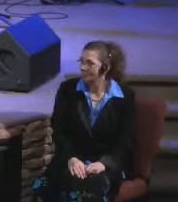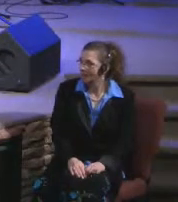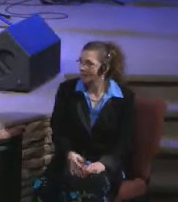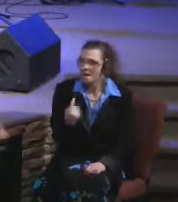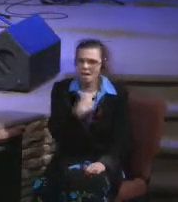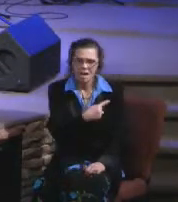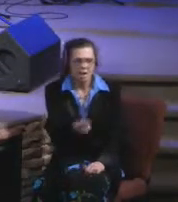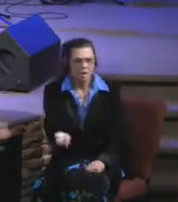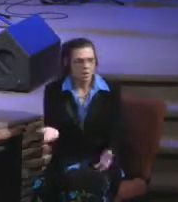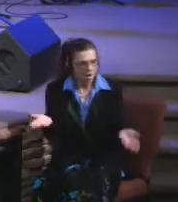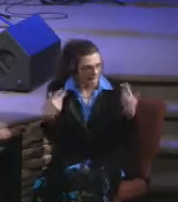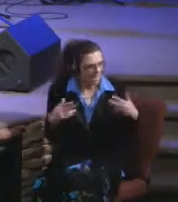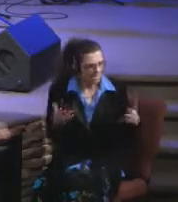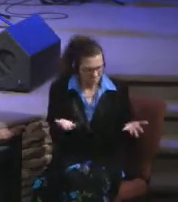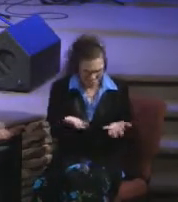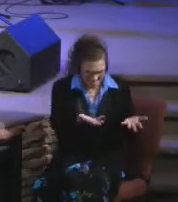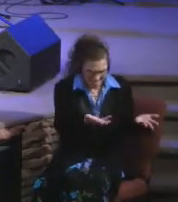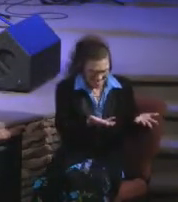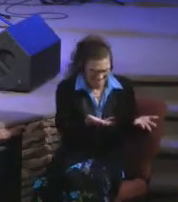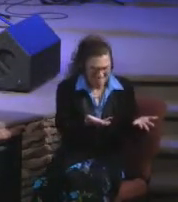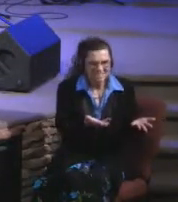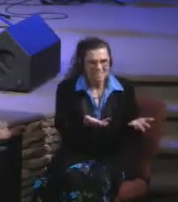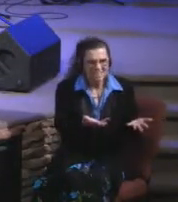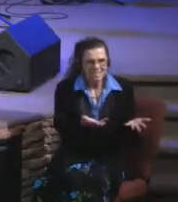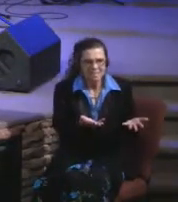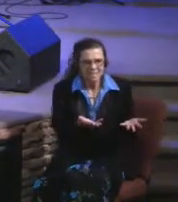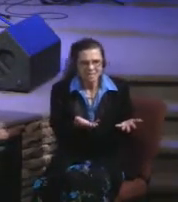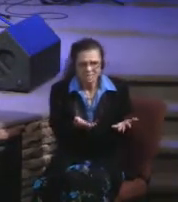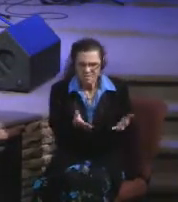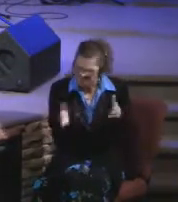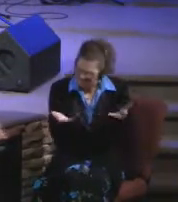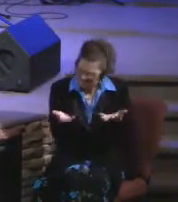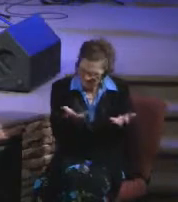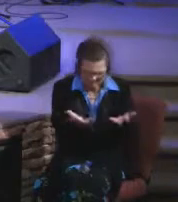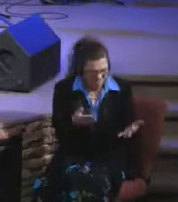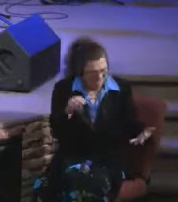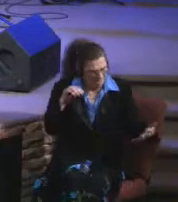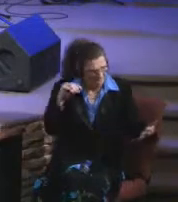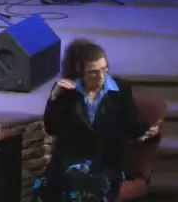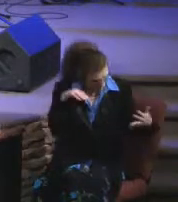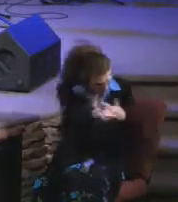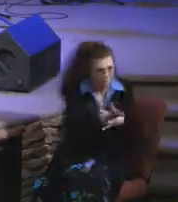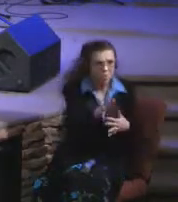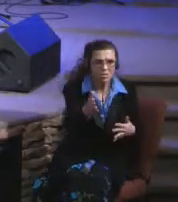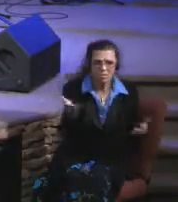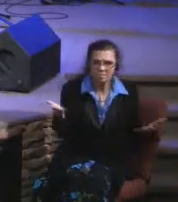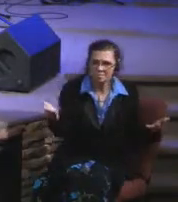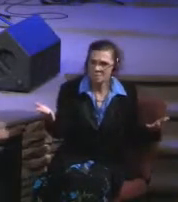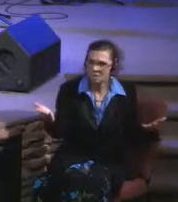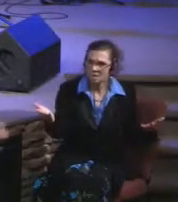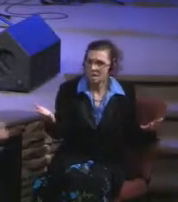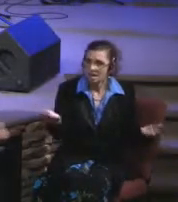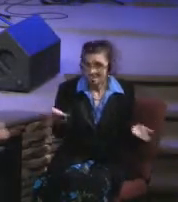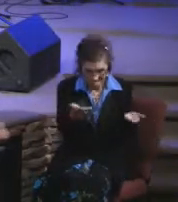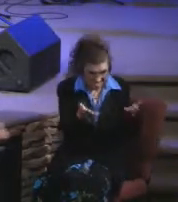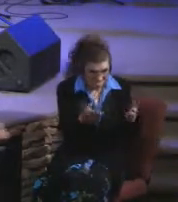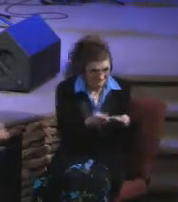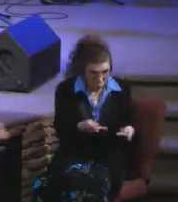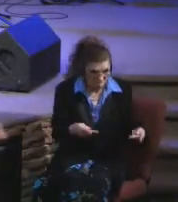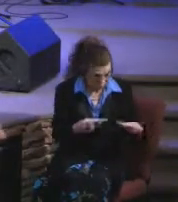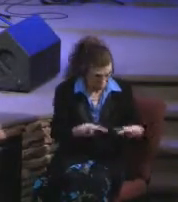And we've got some things that we've got to steal, even though we've come into the promise. There's still some obstacles that we've got to go through. There's still some places, some